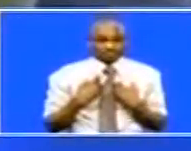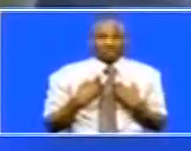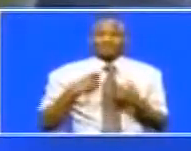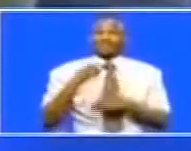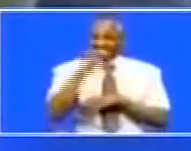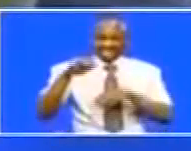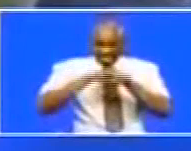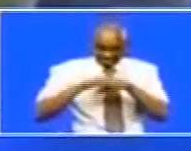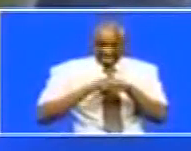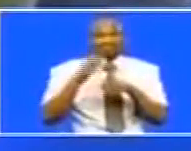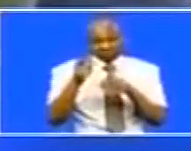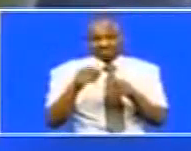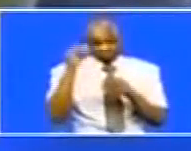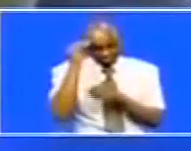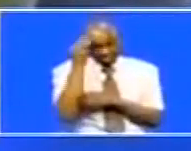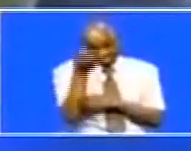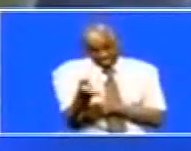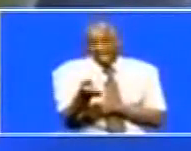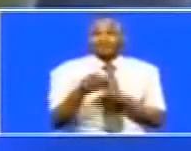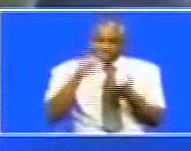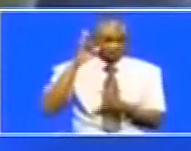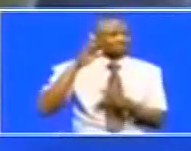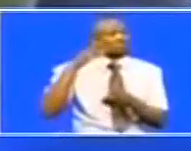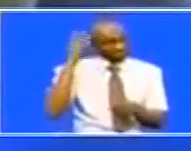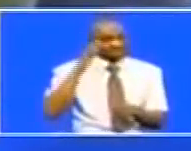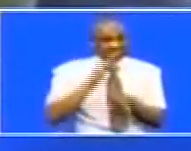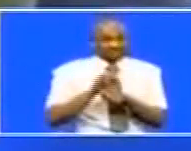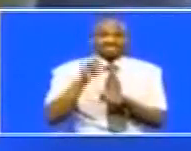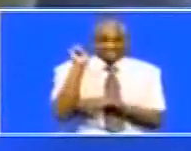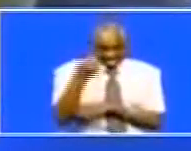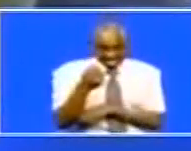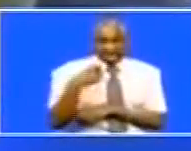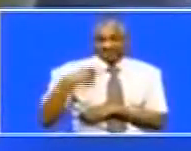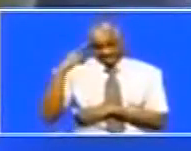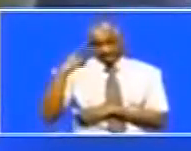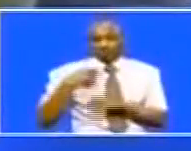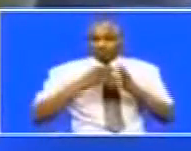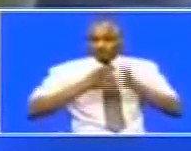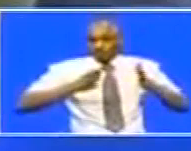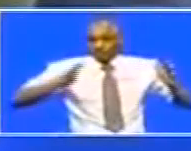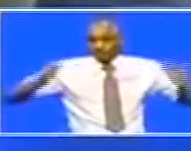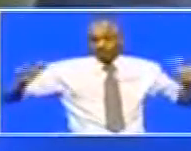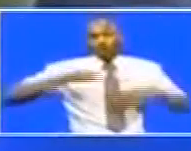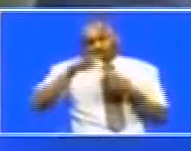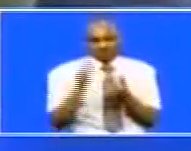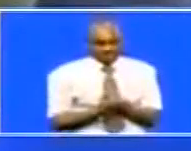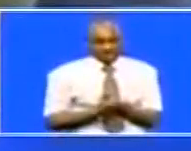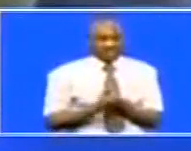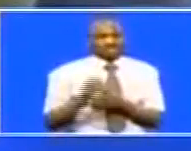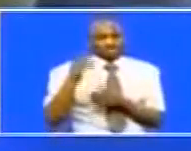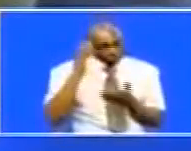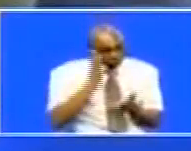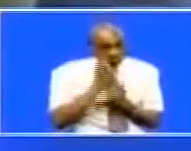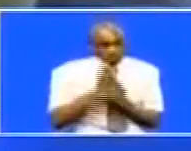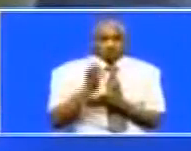East Africa, that also now are mostly in Kenya, but might have actually considered expanding outside of the country.